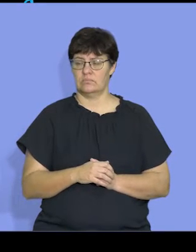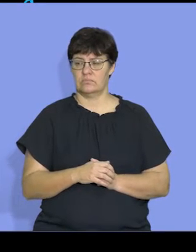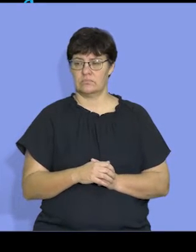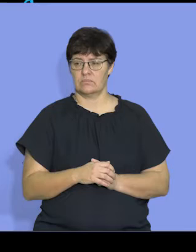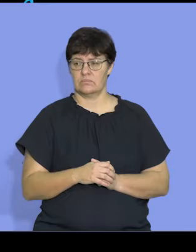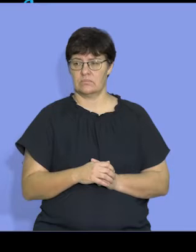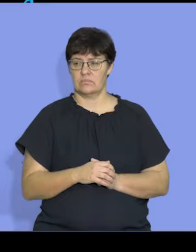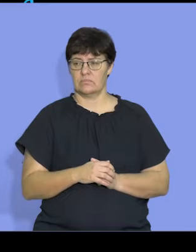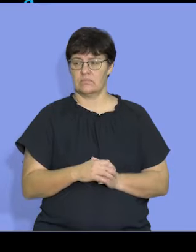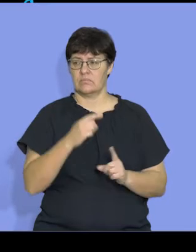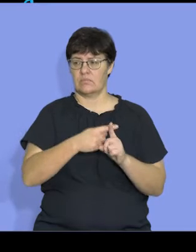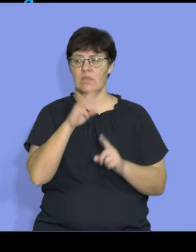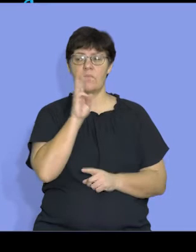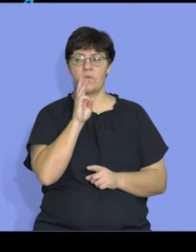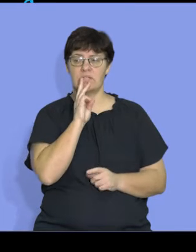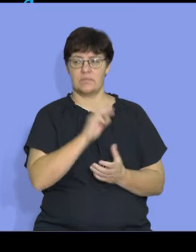plus water.